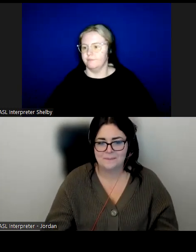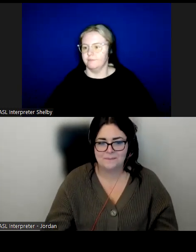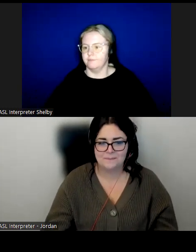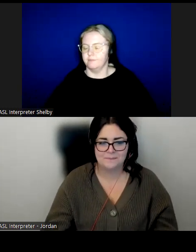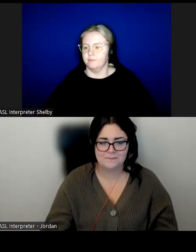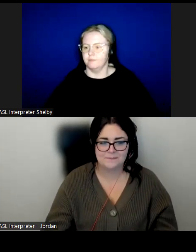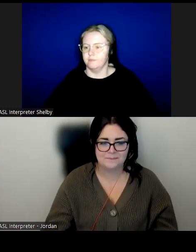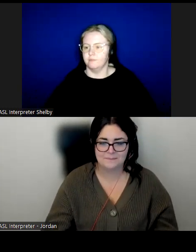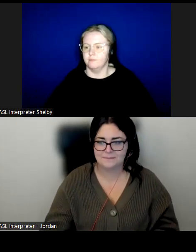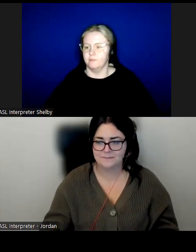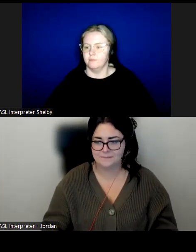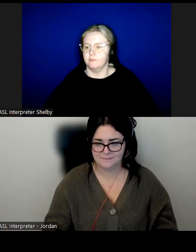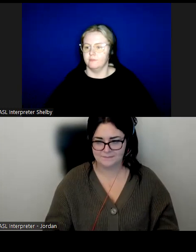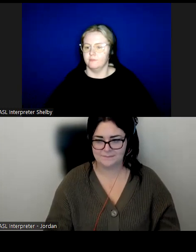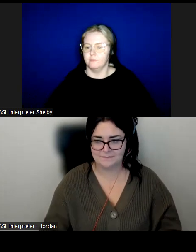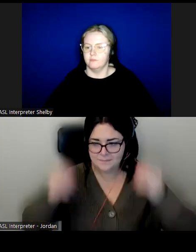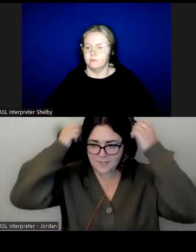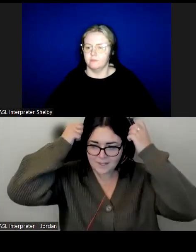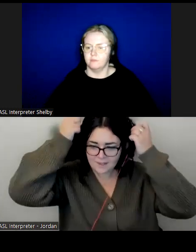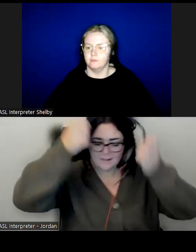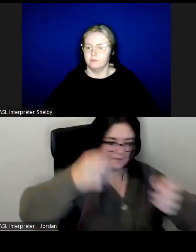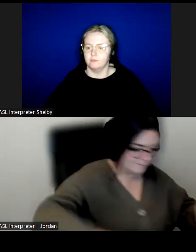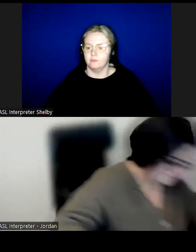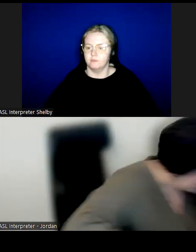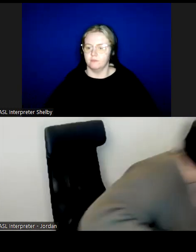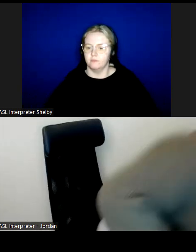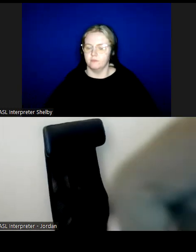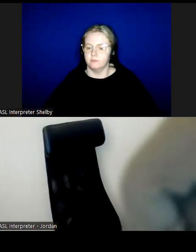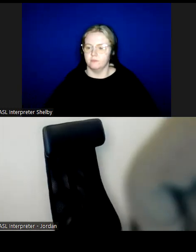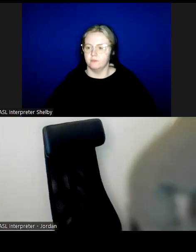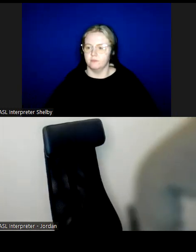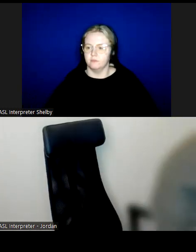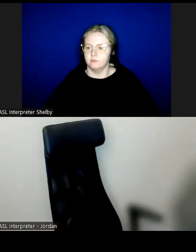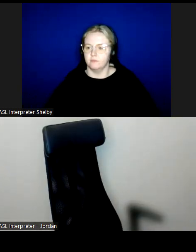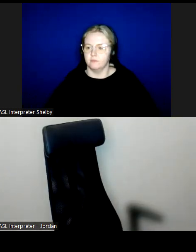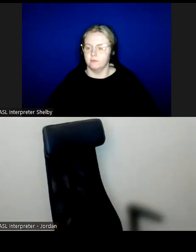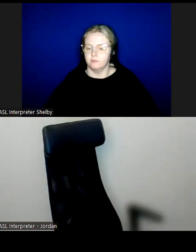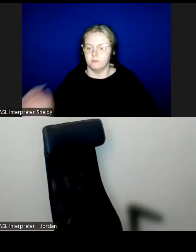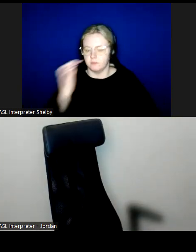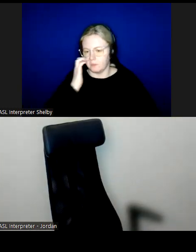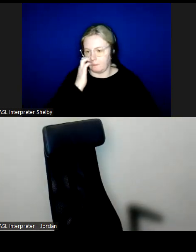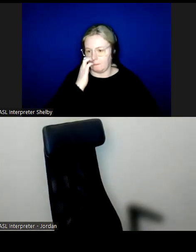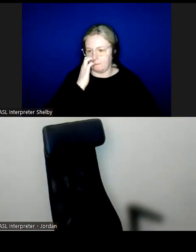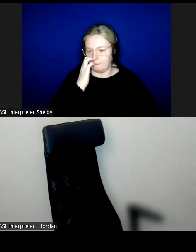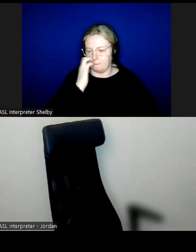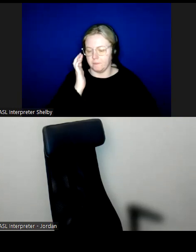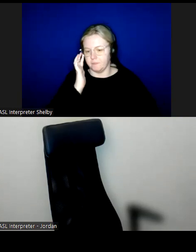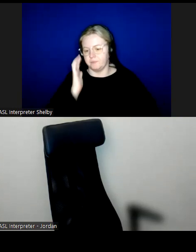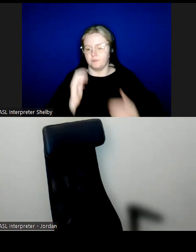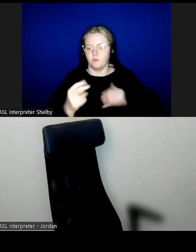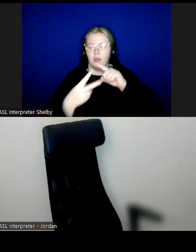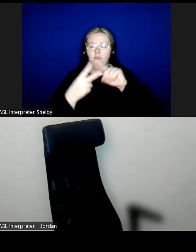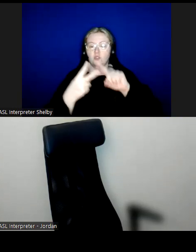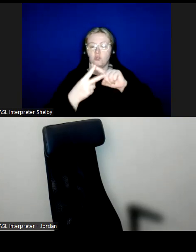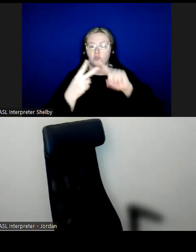Law Rights. And on November the 15th, we are going to be holding a Let's Talk About on tax and disability